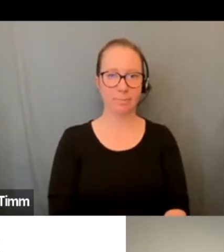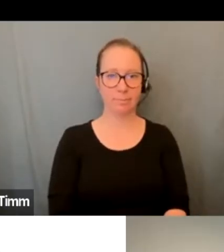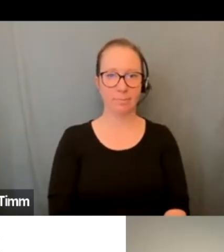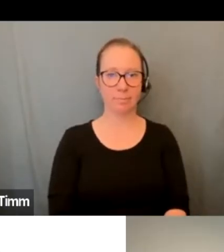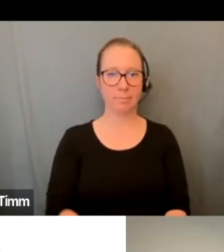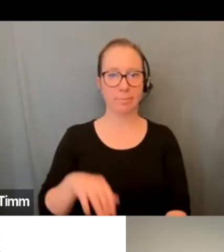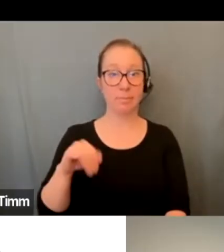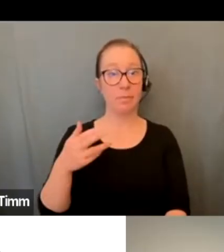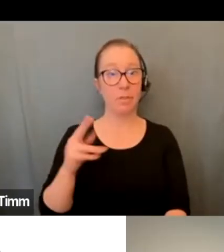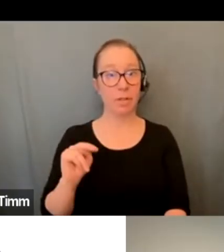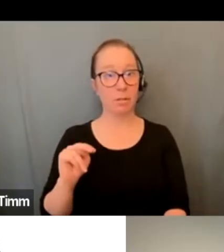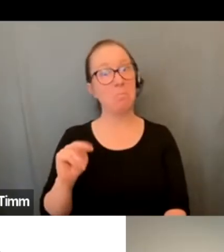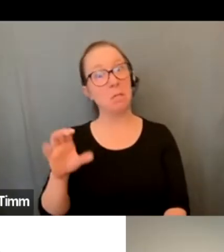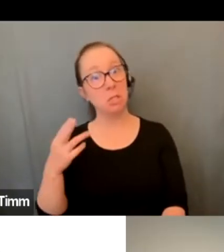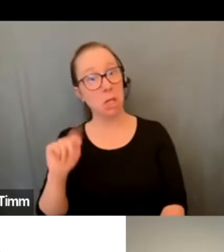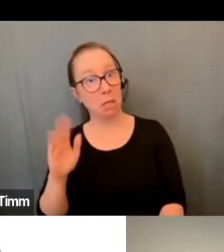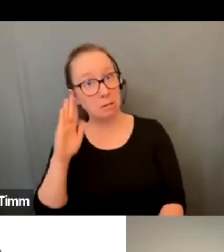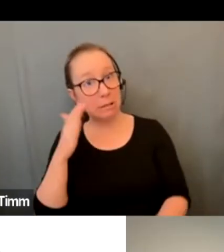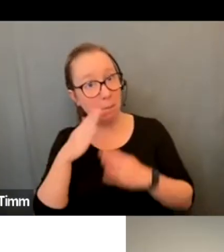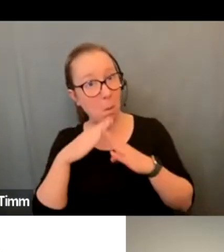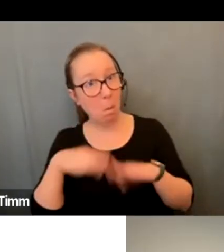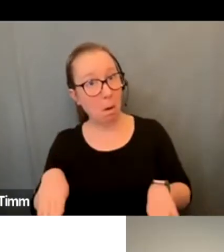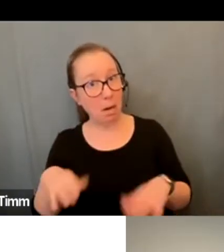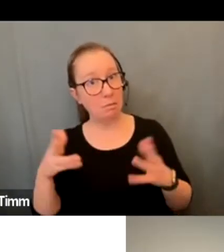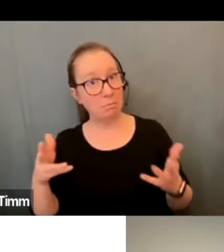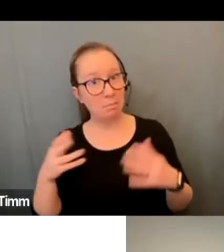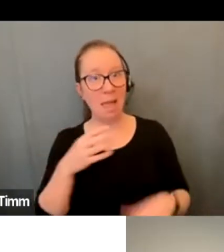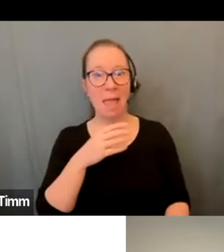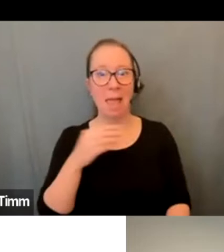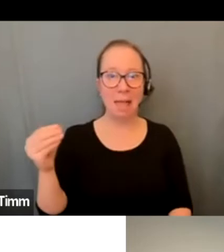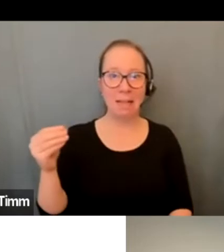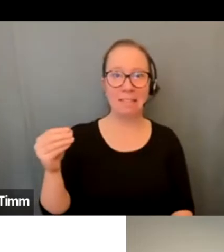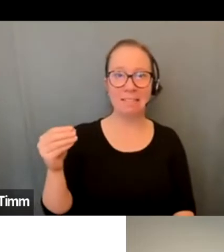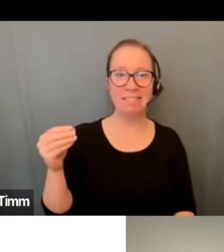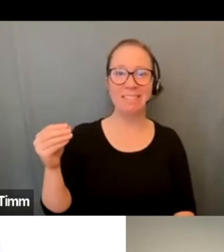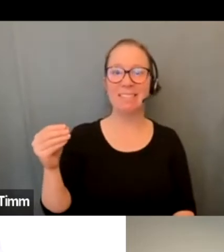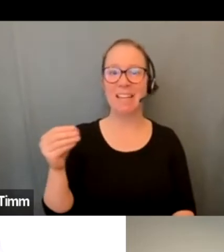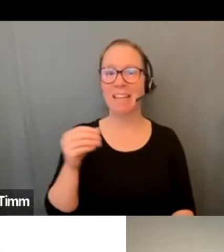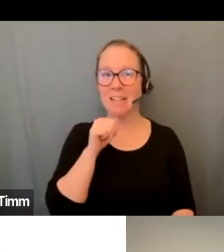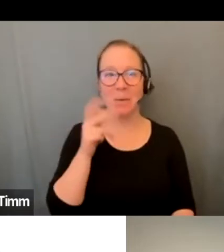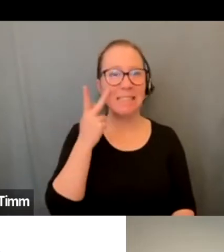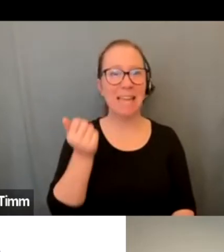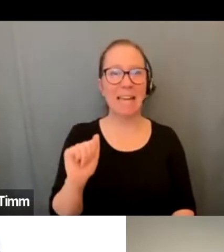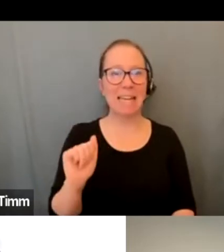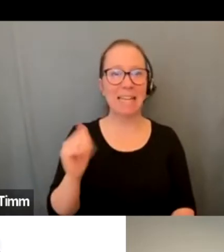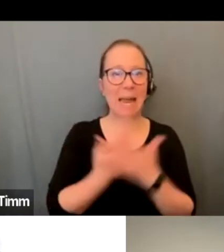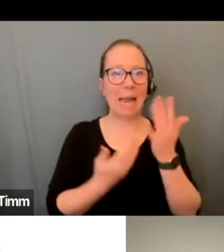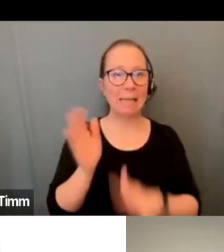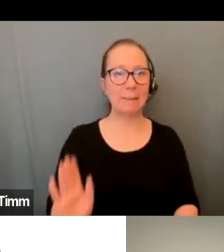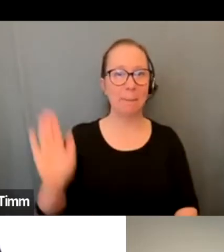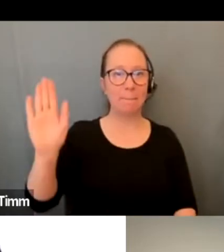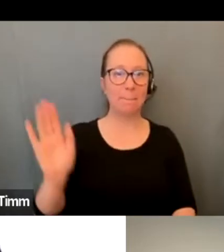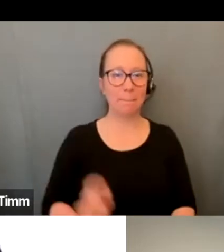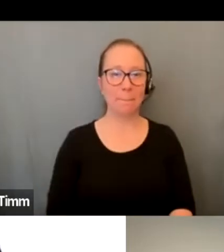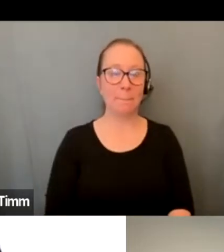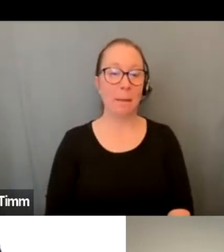The chat is relatively quiet, and so is the airspace, and I don't see virtual hands waving. So